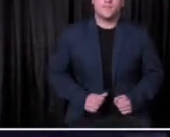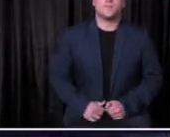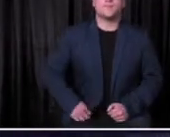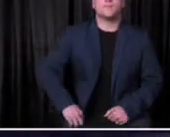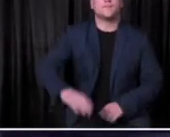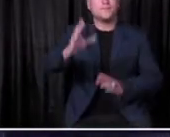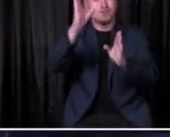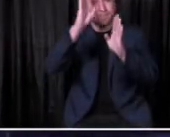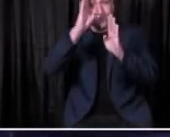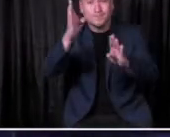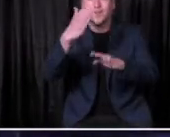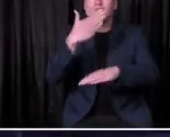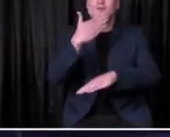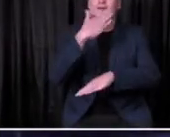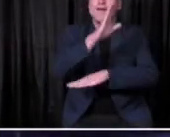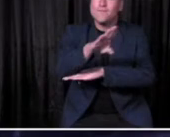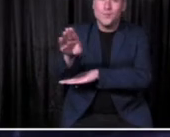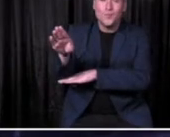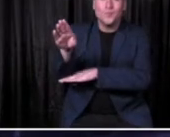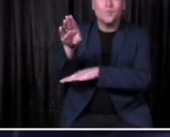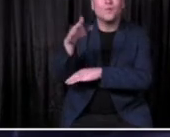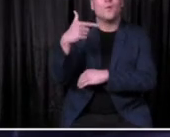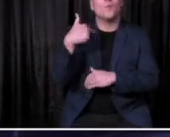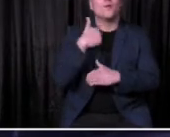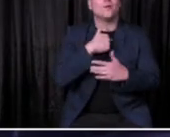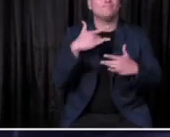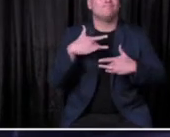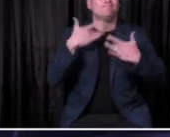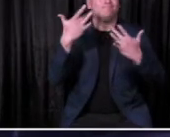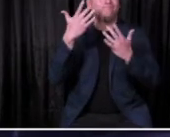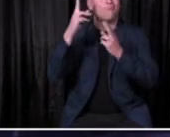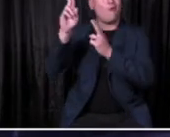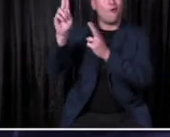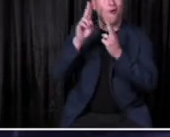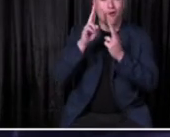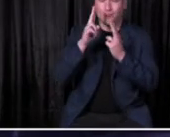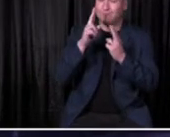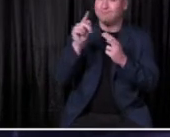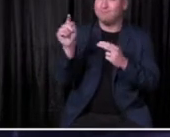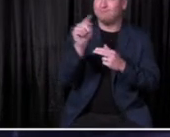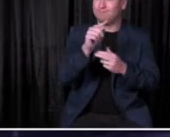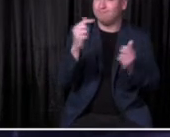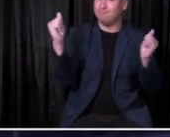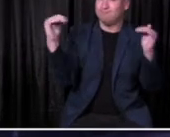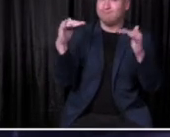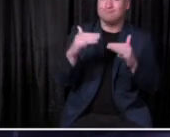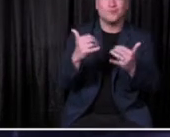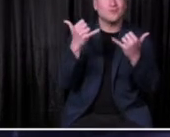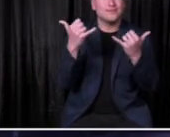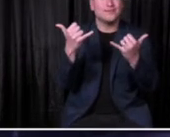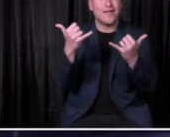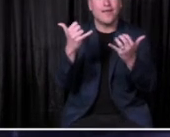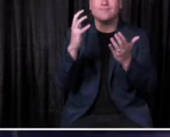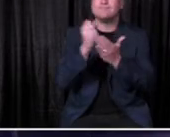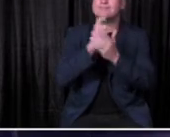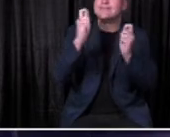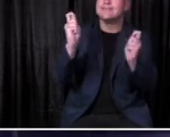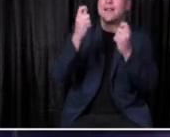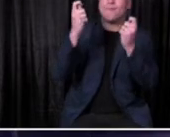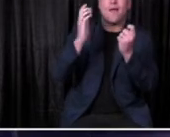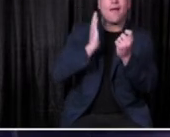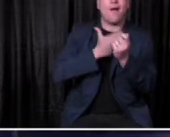Good afternoon. We are pleased and honored that you have joined us today to celebrate our